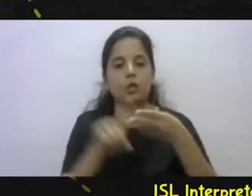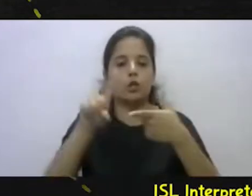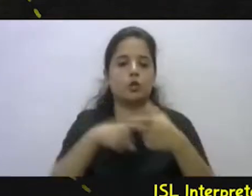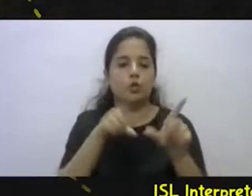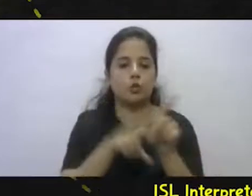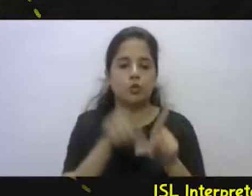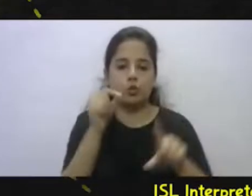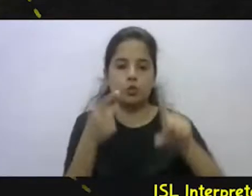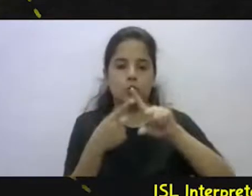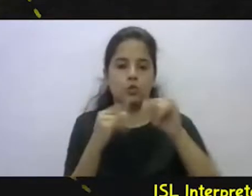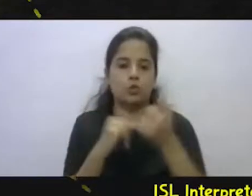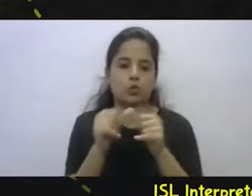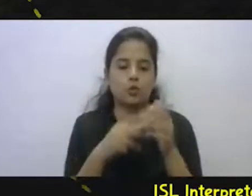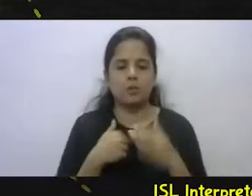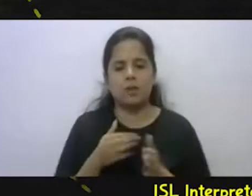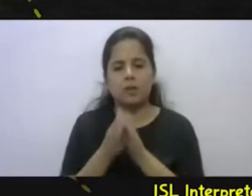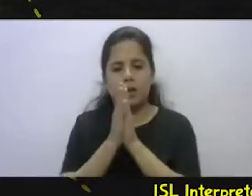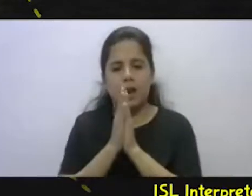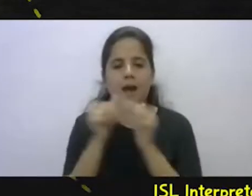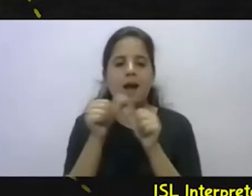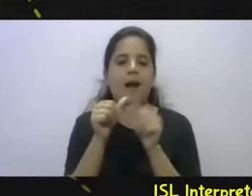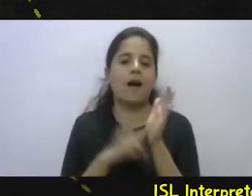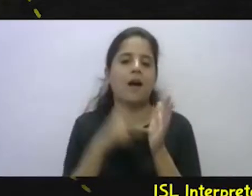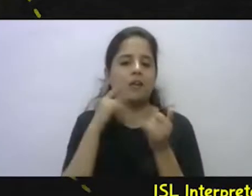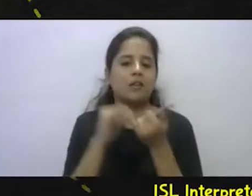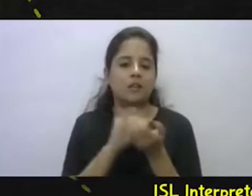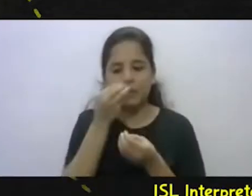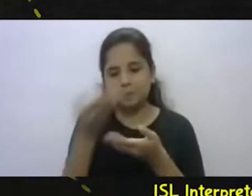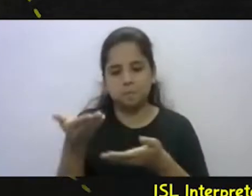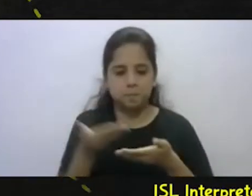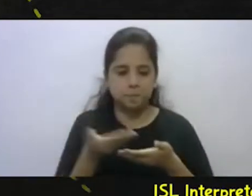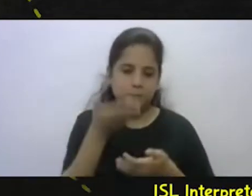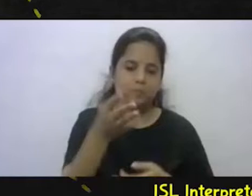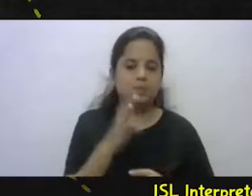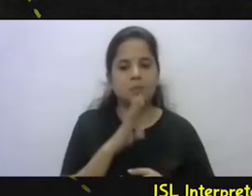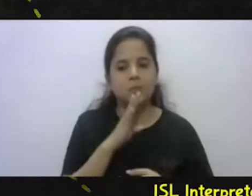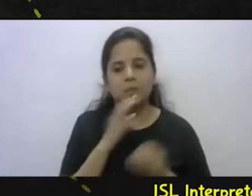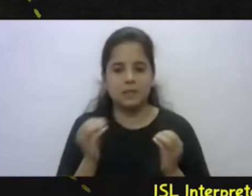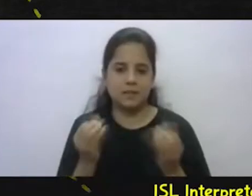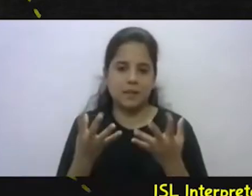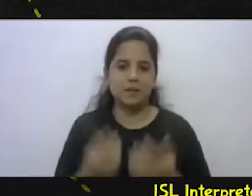So I request Anish to come in and uh, share about